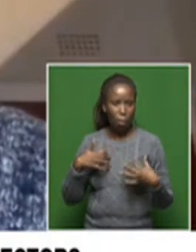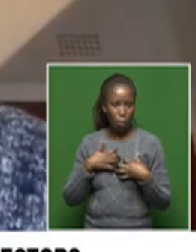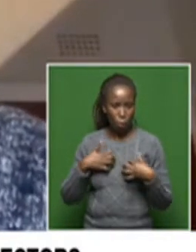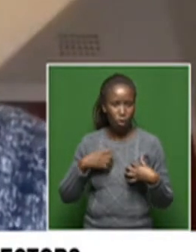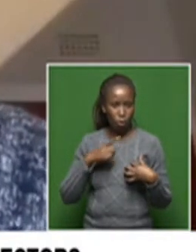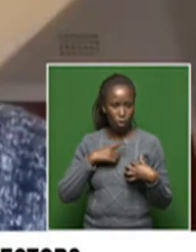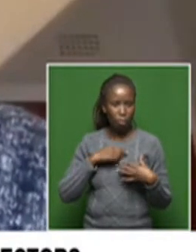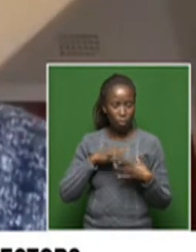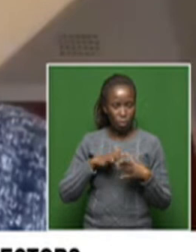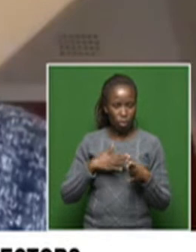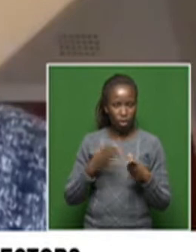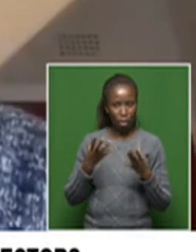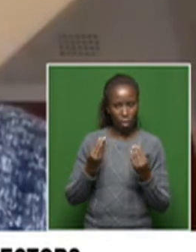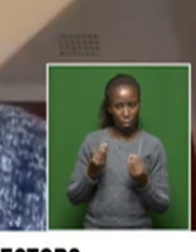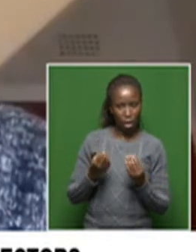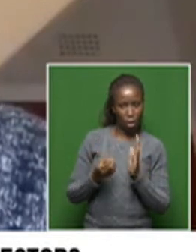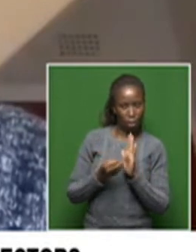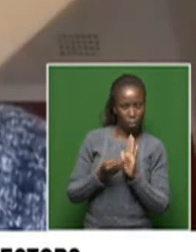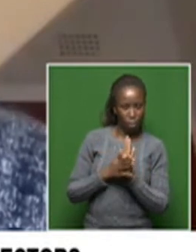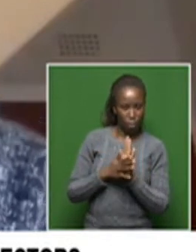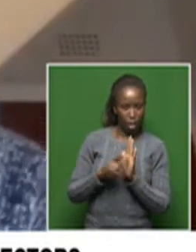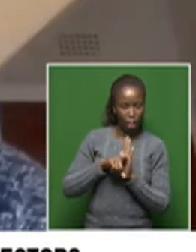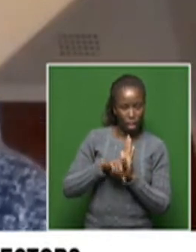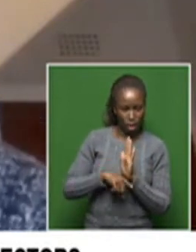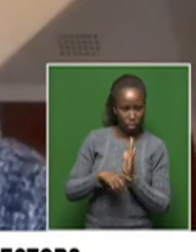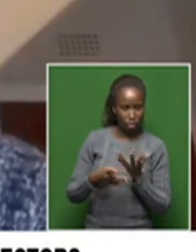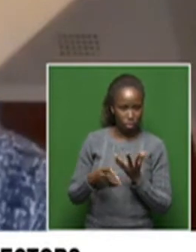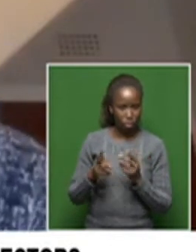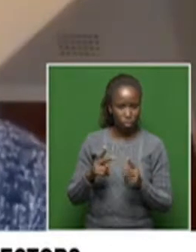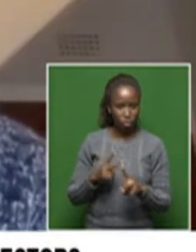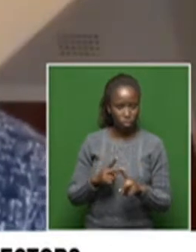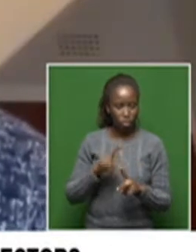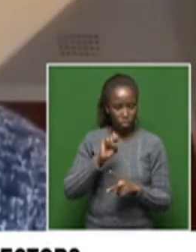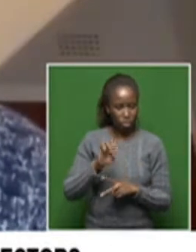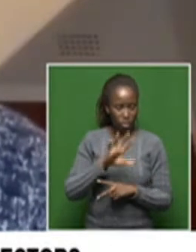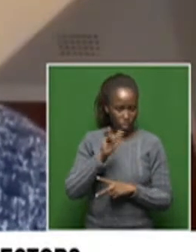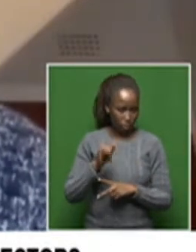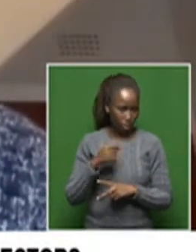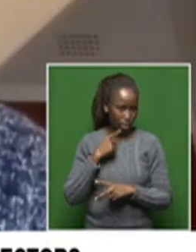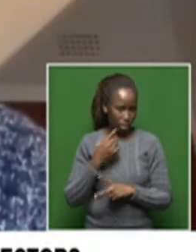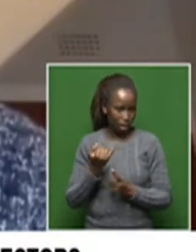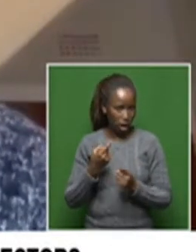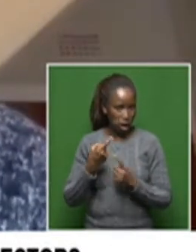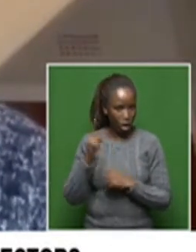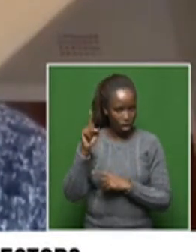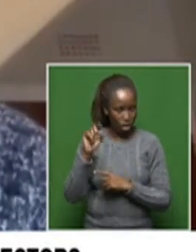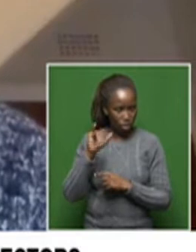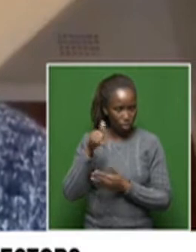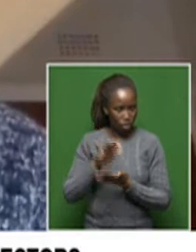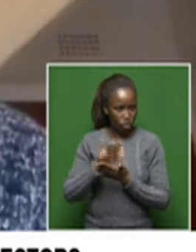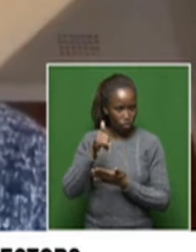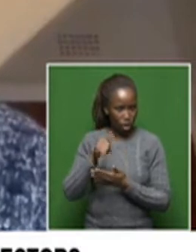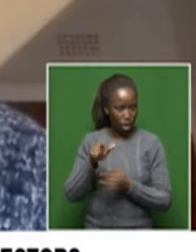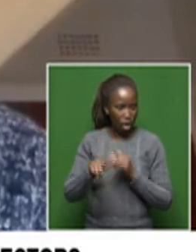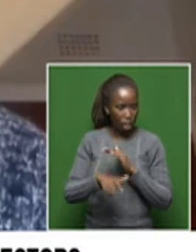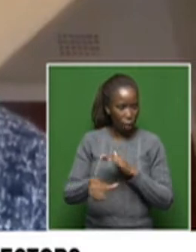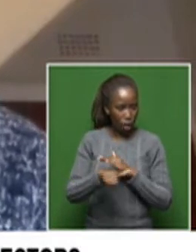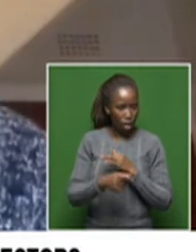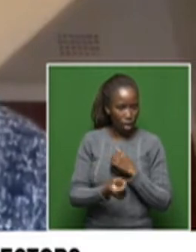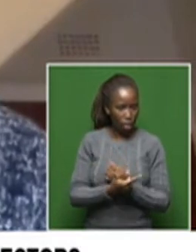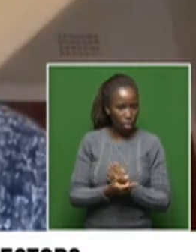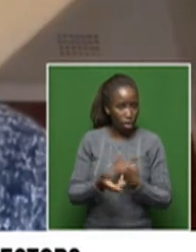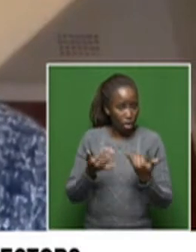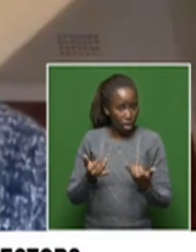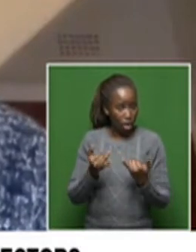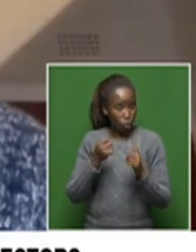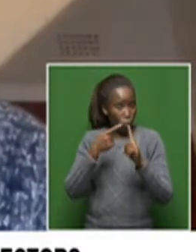illness nonetheless. And considering that South Africa had to destroy 2 million J&J vaccines produced locally, what are the current goals